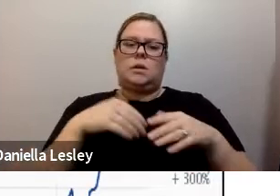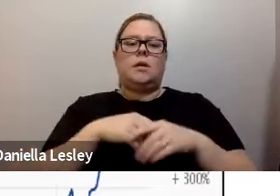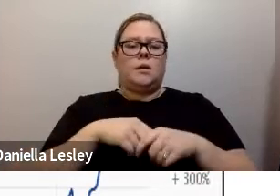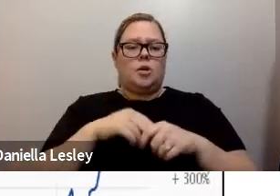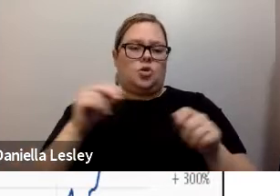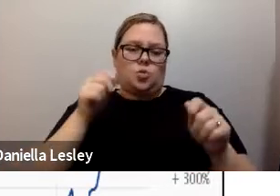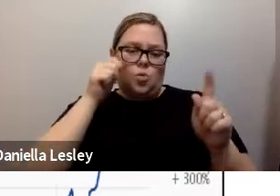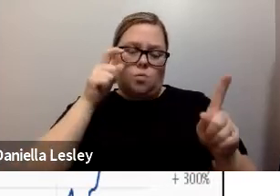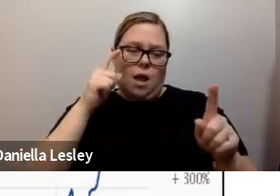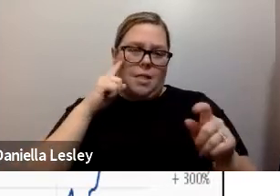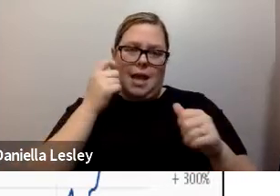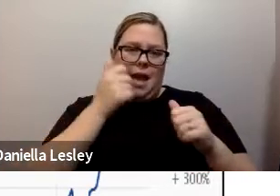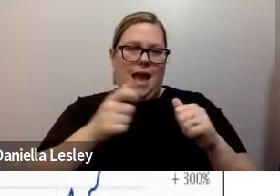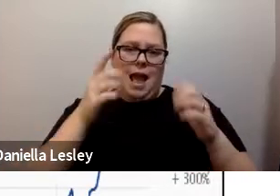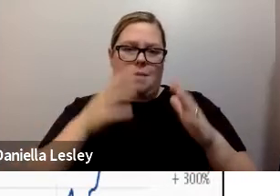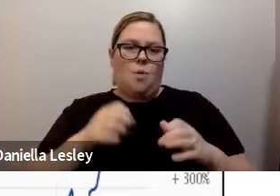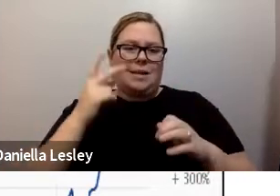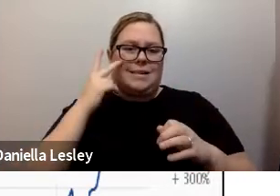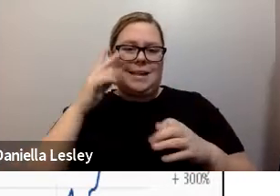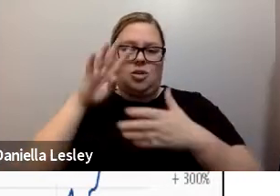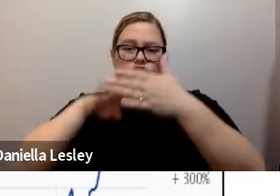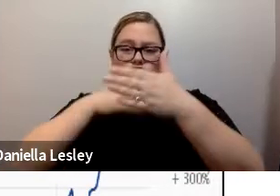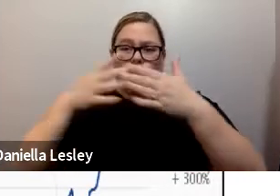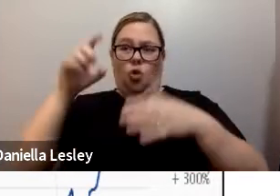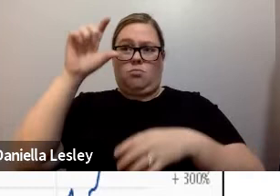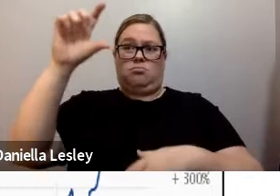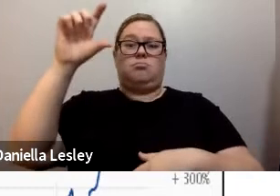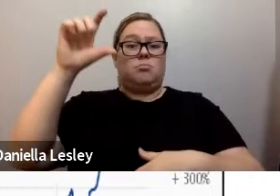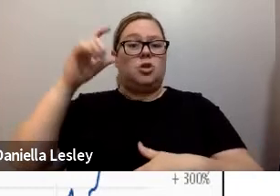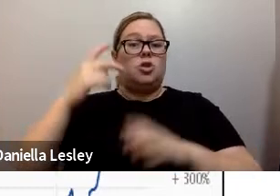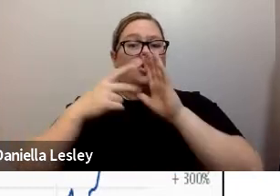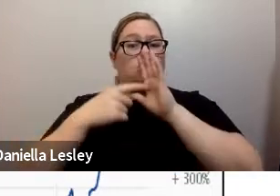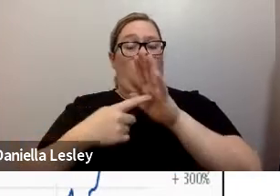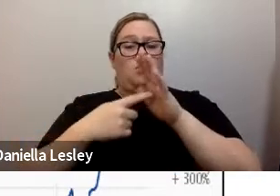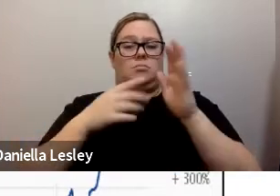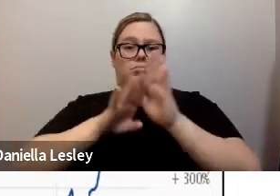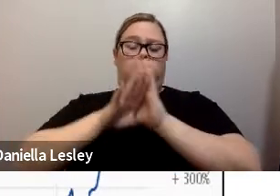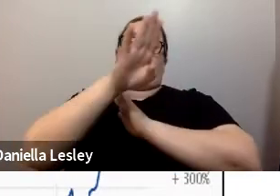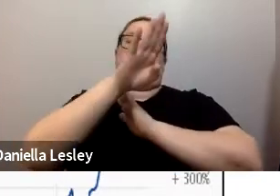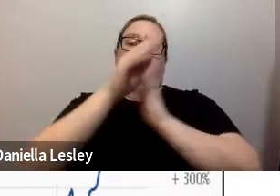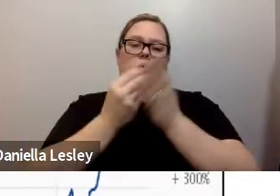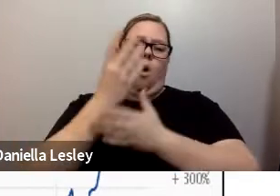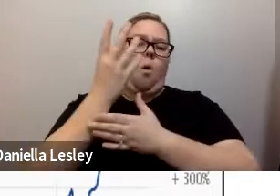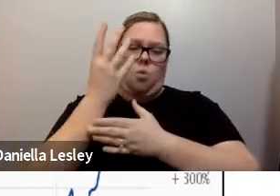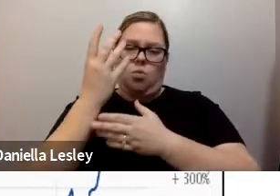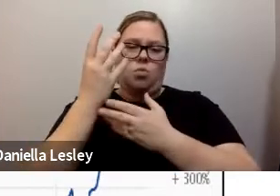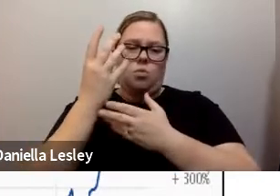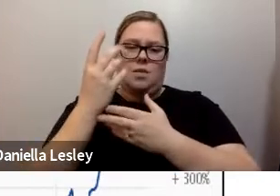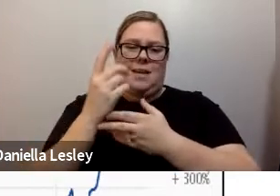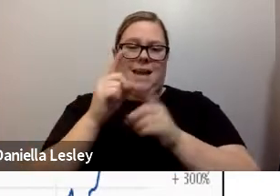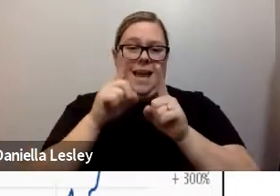surprise, I think, to anyone to see the chart on our top right here, which shows that remarkable growth that even as recent as this